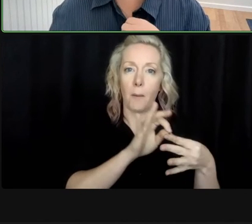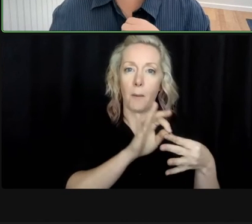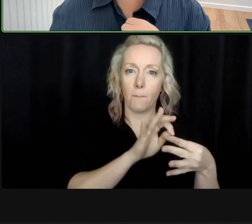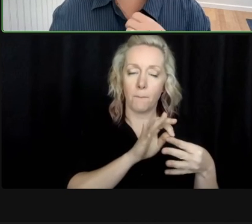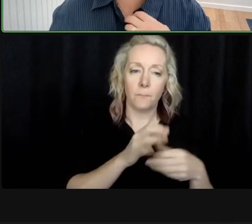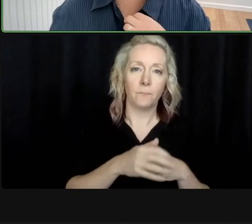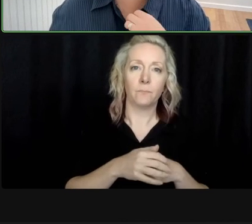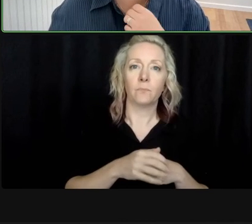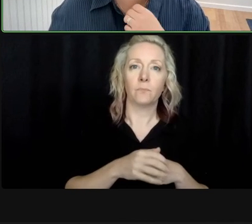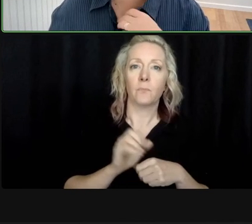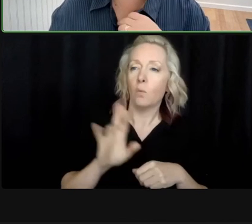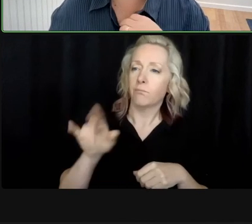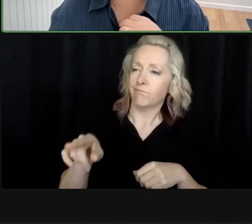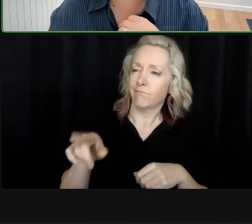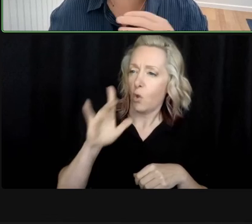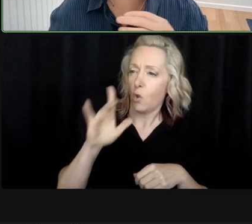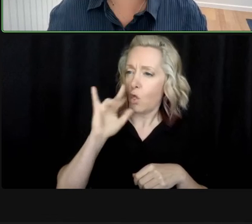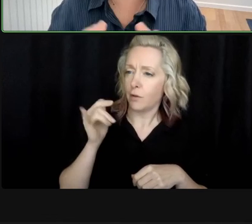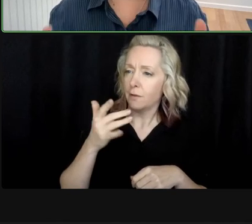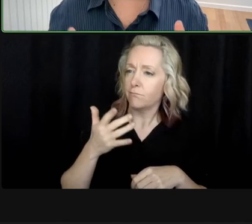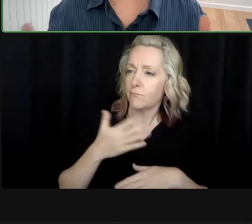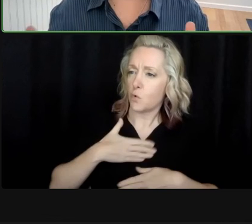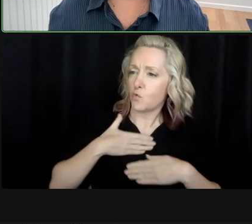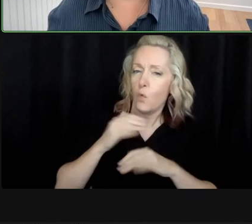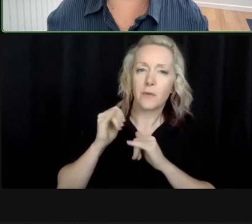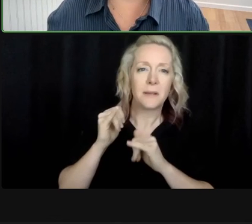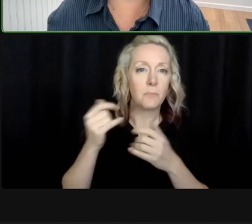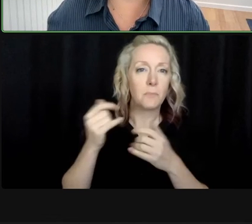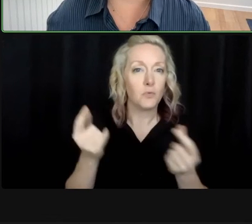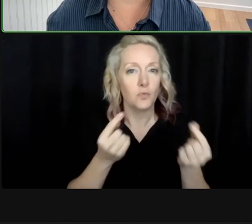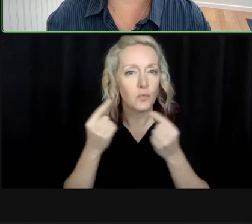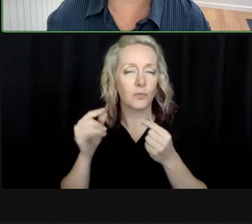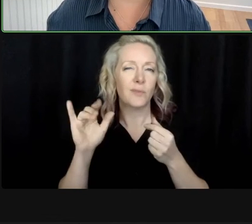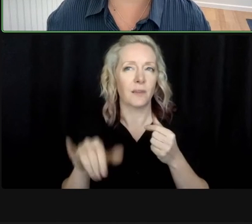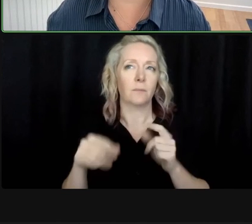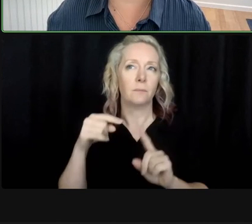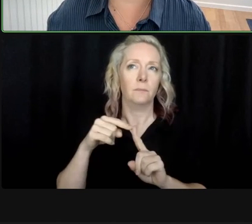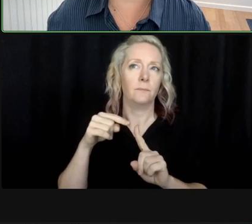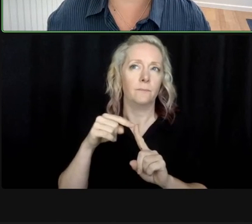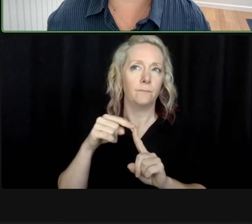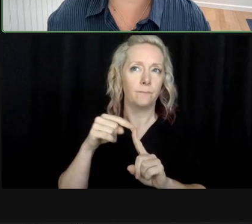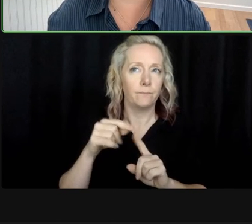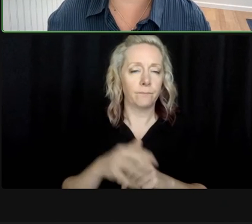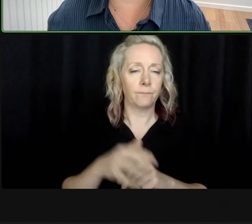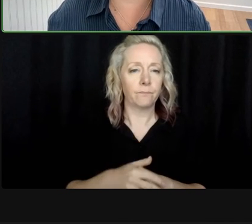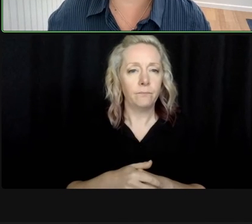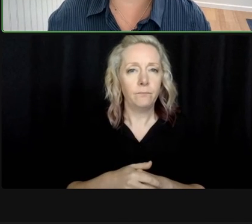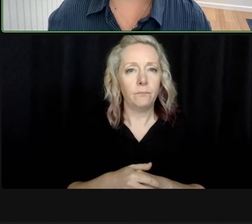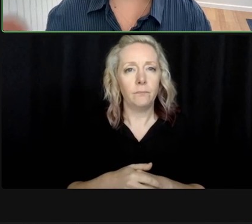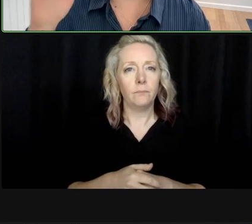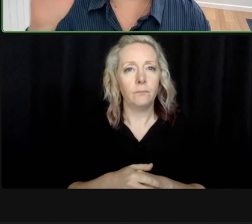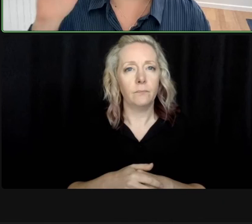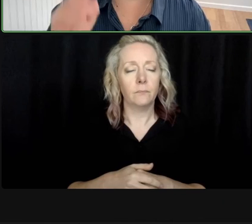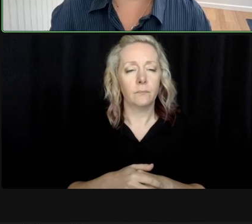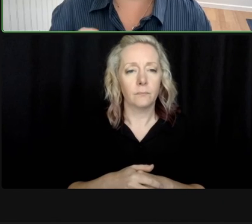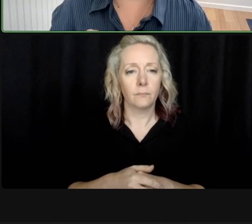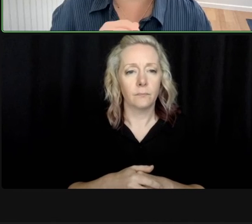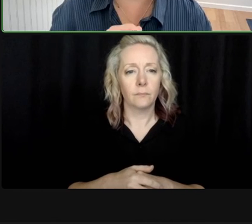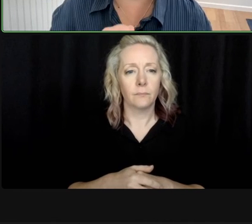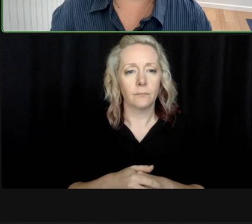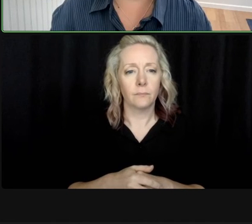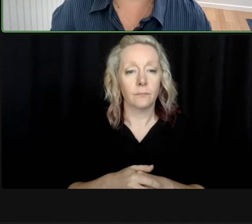or that girl looks like she likes to color too. So thinking about that, really important to be focused on that. But what I'll